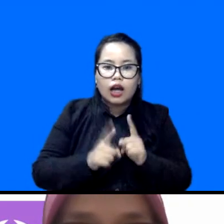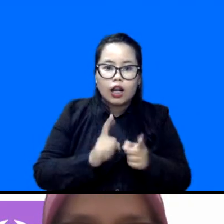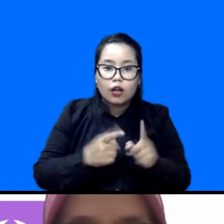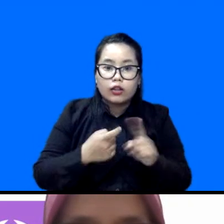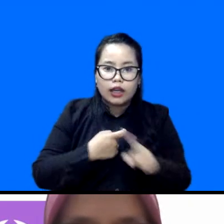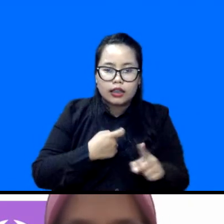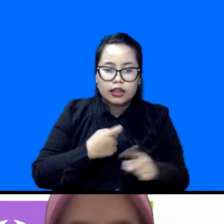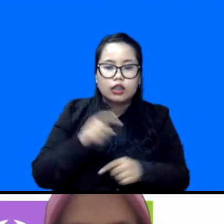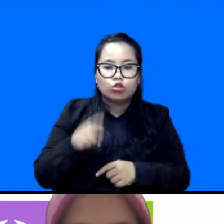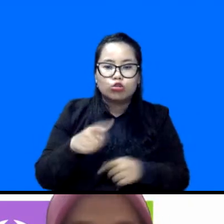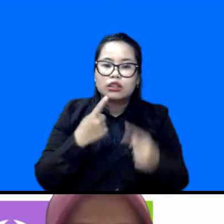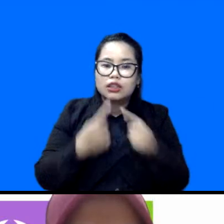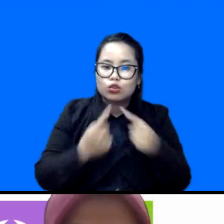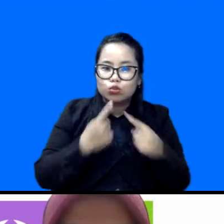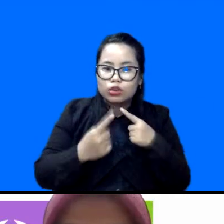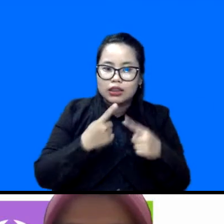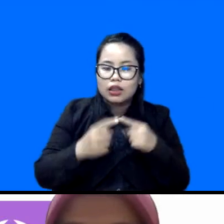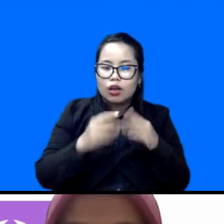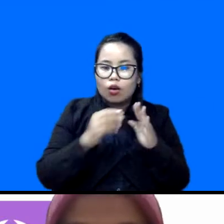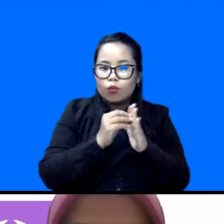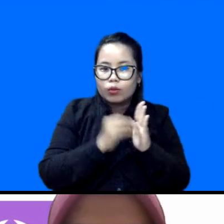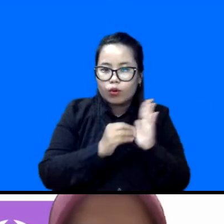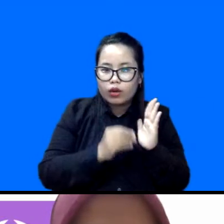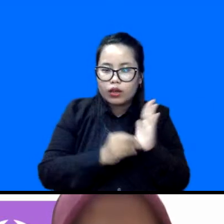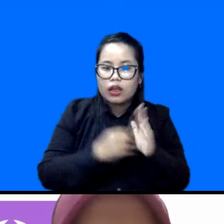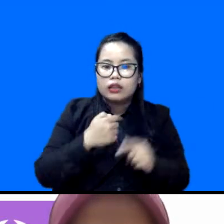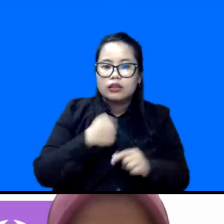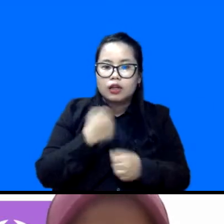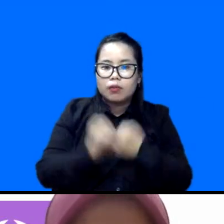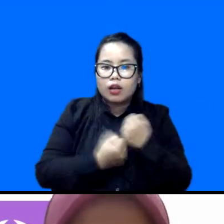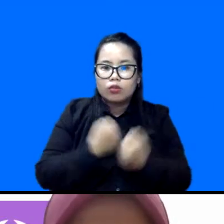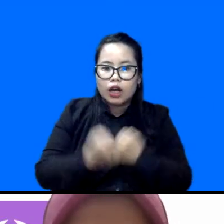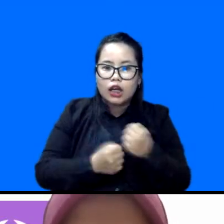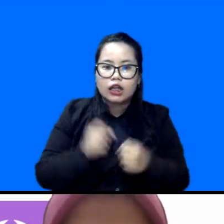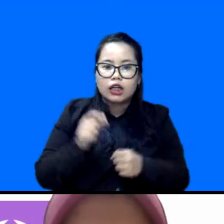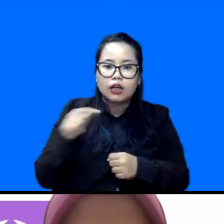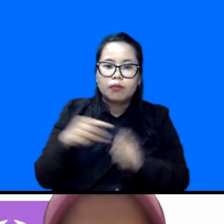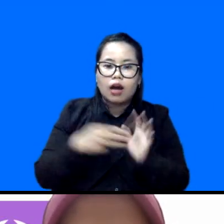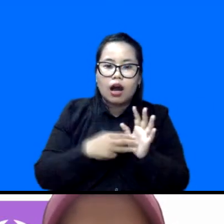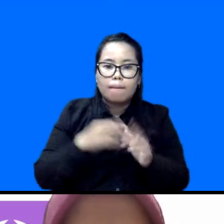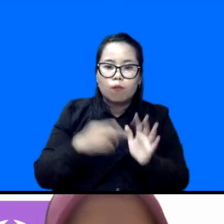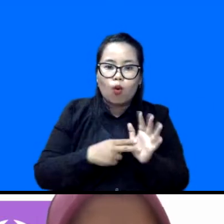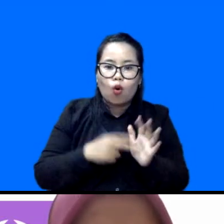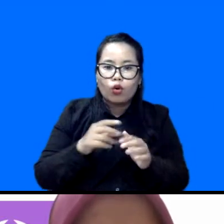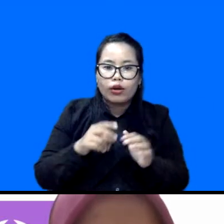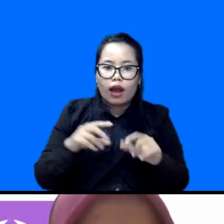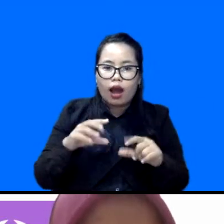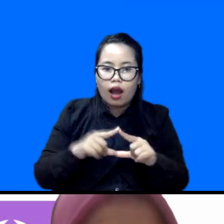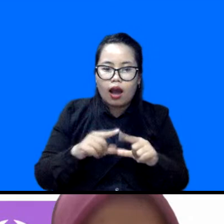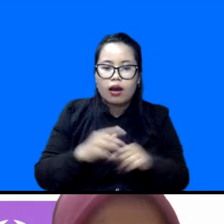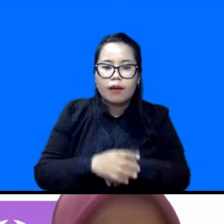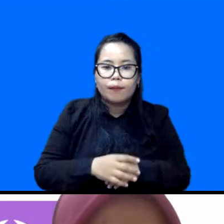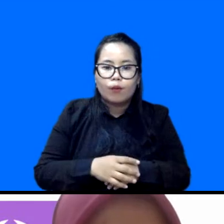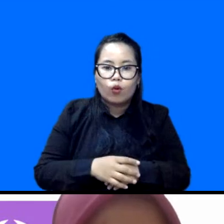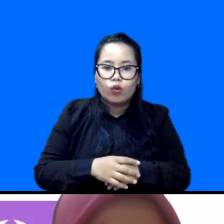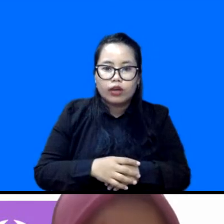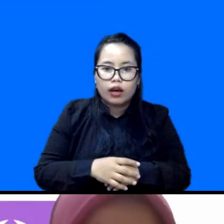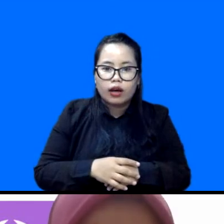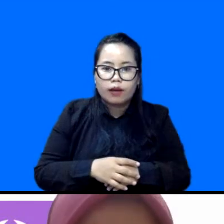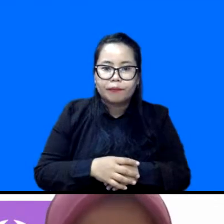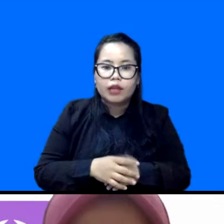Grita. And right now I am jumping to Mbak Mona. She will be talking about mainstreaming the